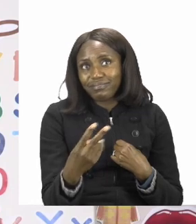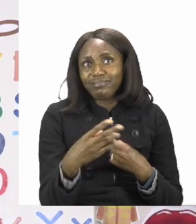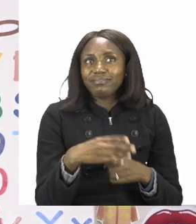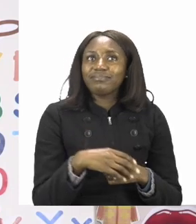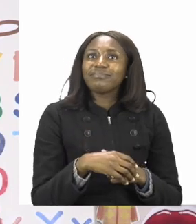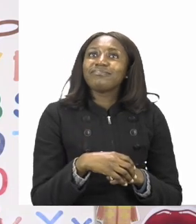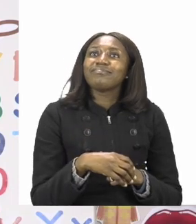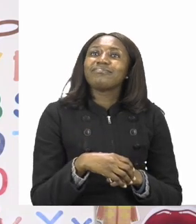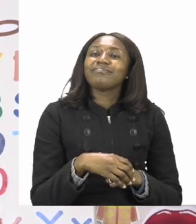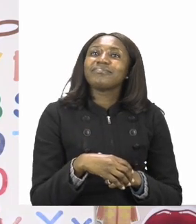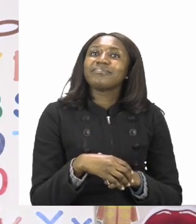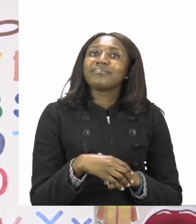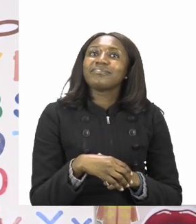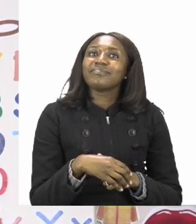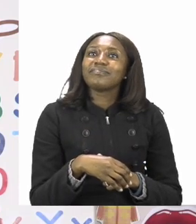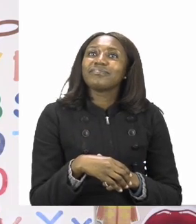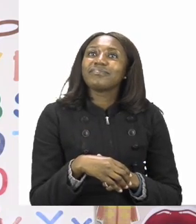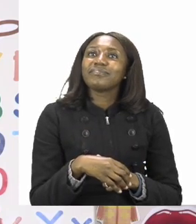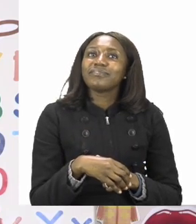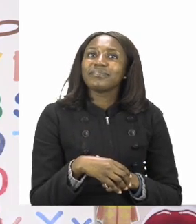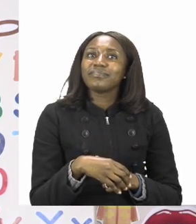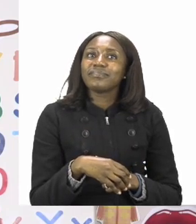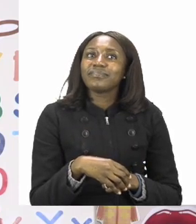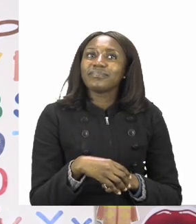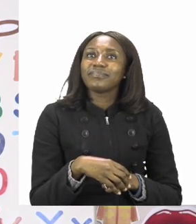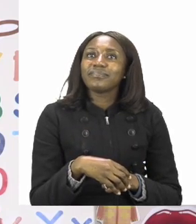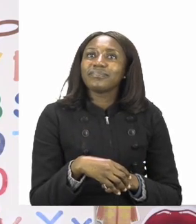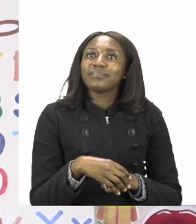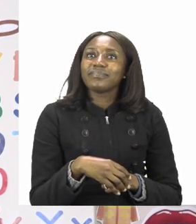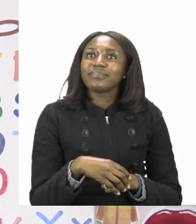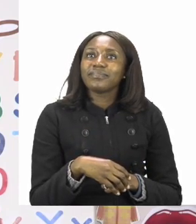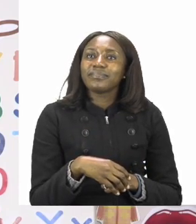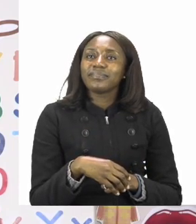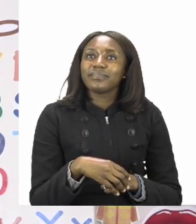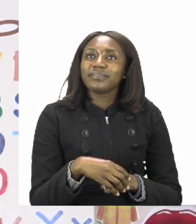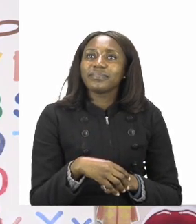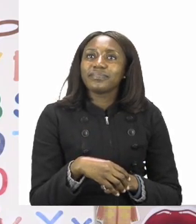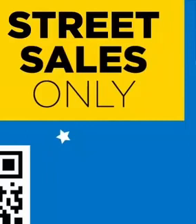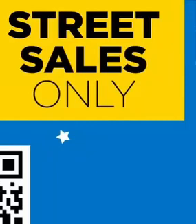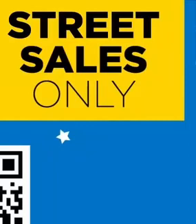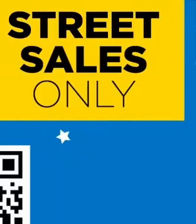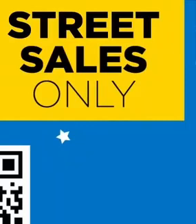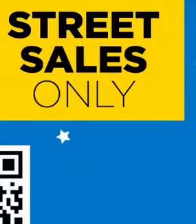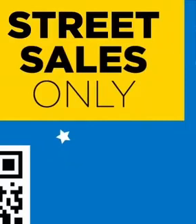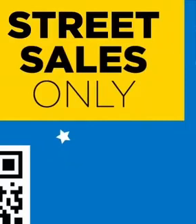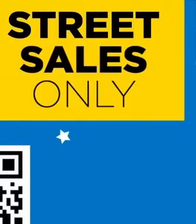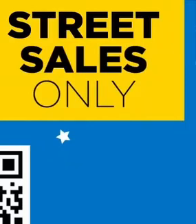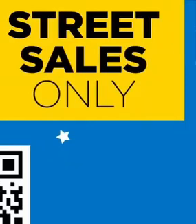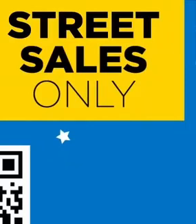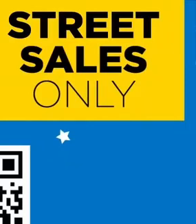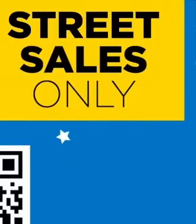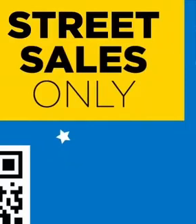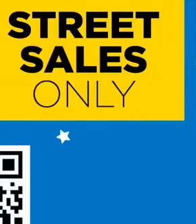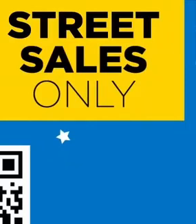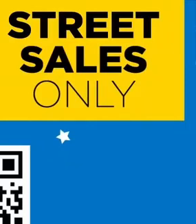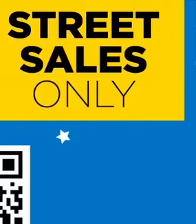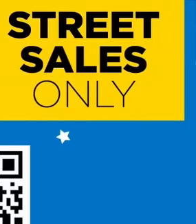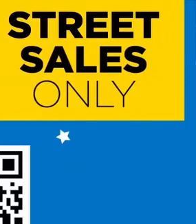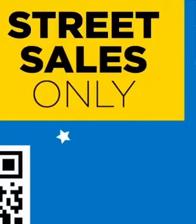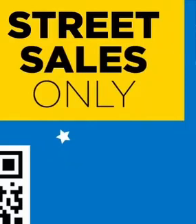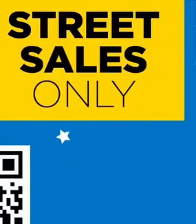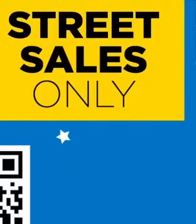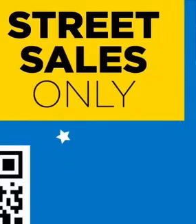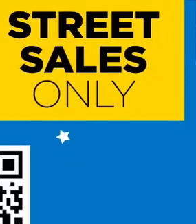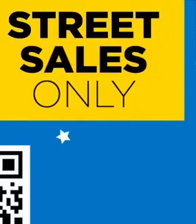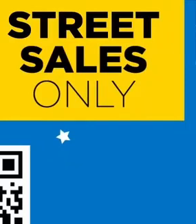double check. I'll see you after the advert break. Follow us on MyZone Facebook Active Kids